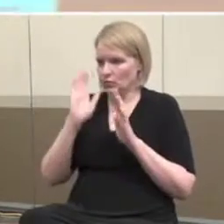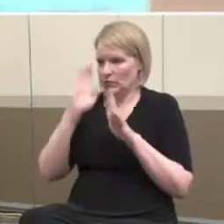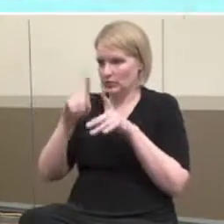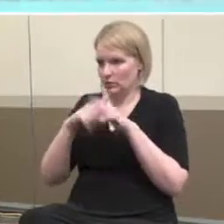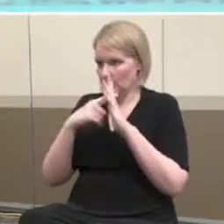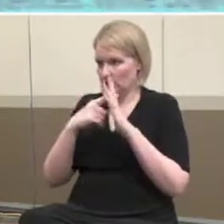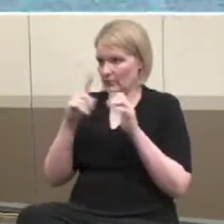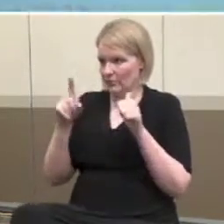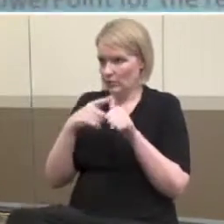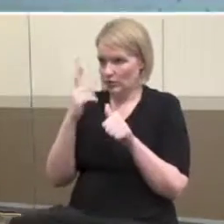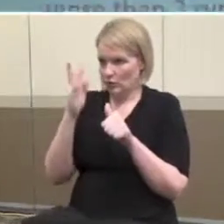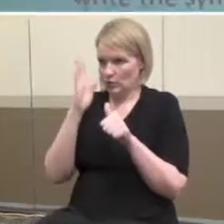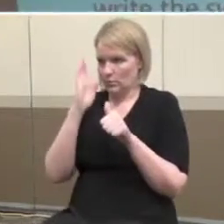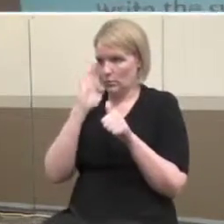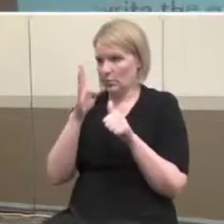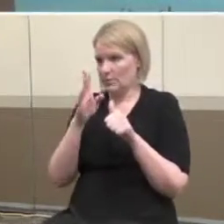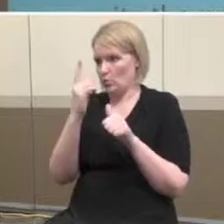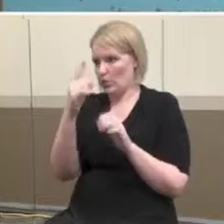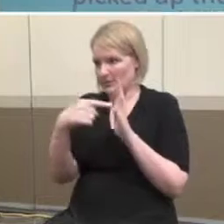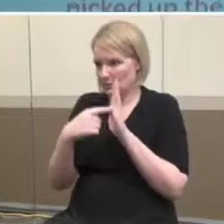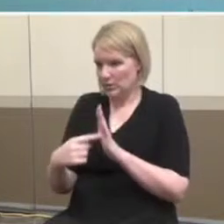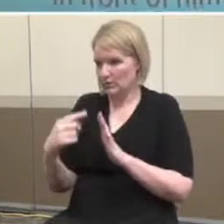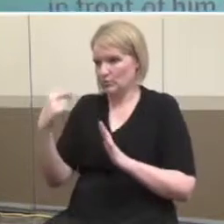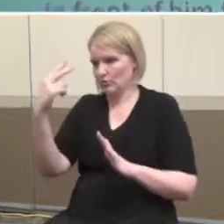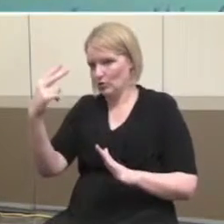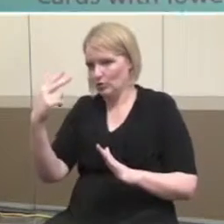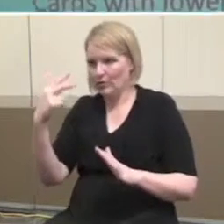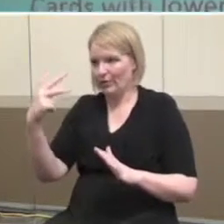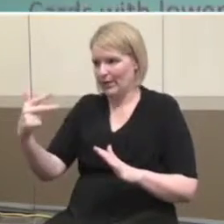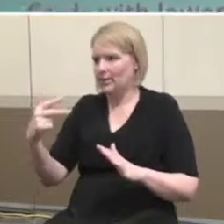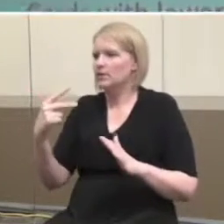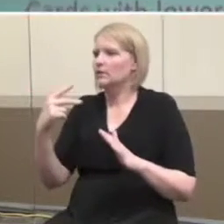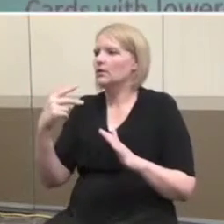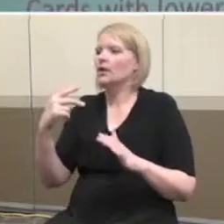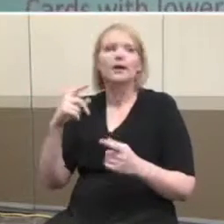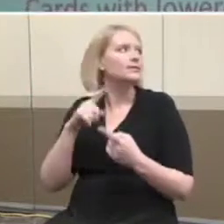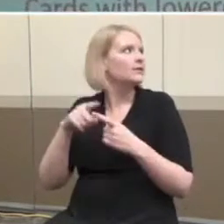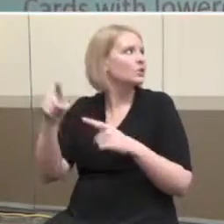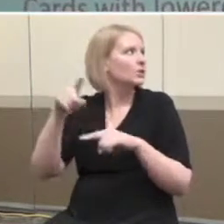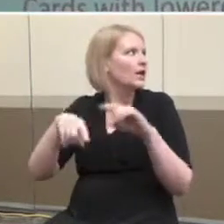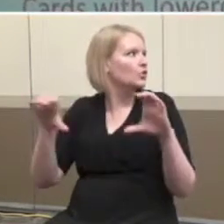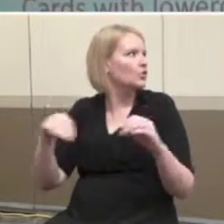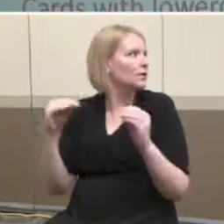start. So your first one is going to be 1 symbol. Your second one's 2, 3. Do it until you can't do it anymore.